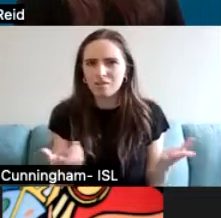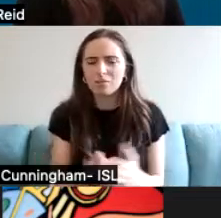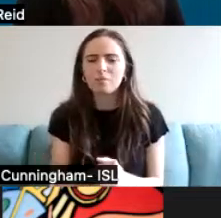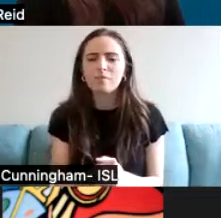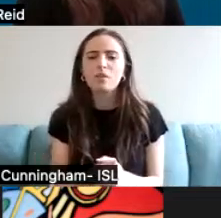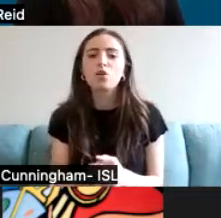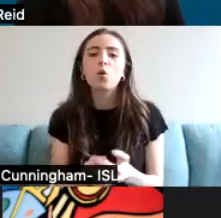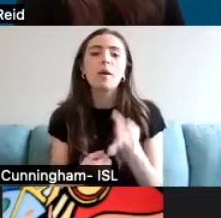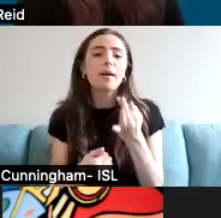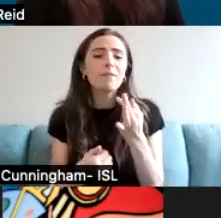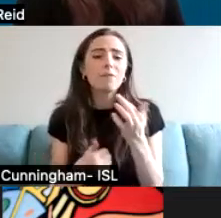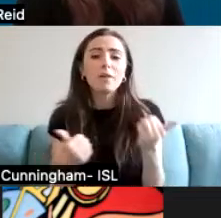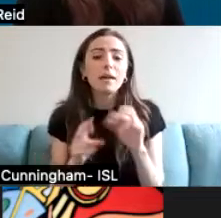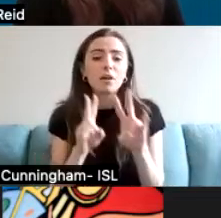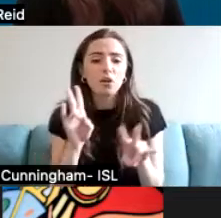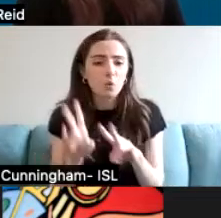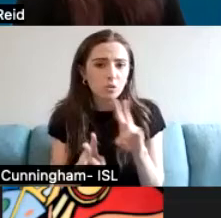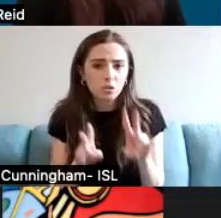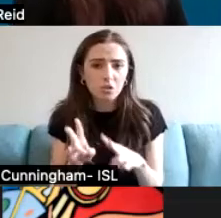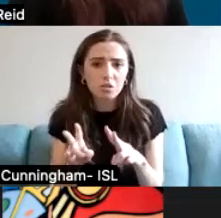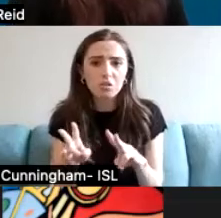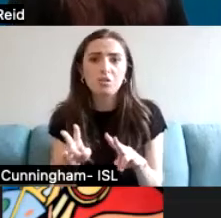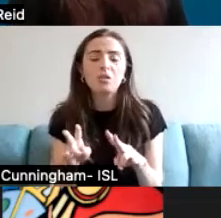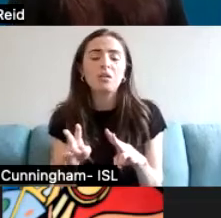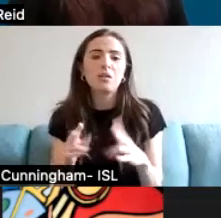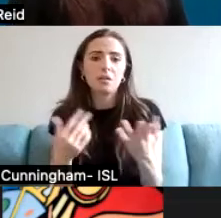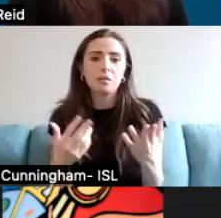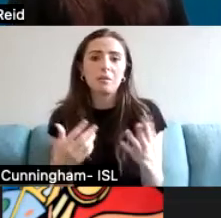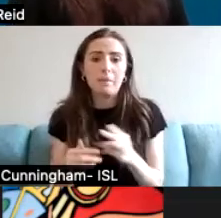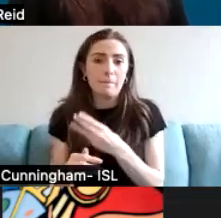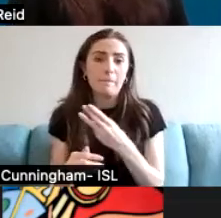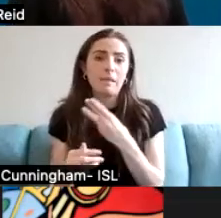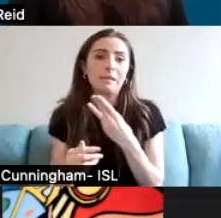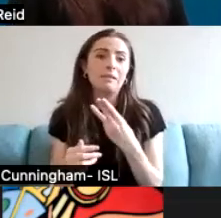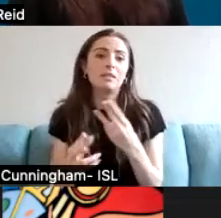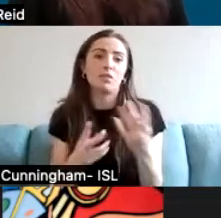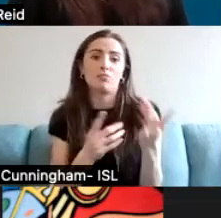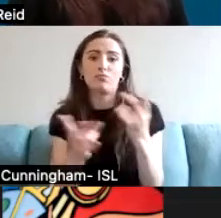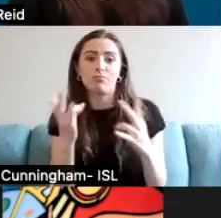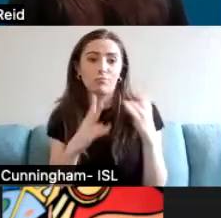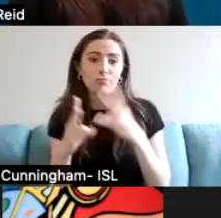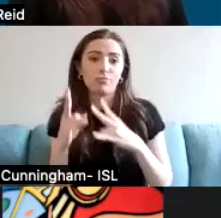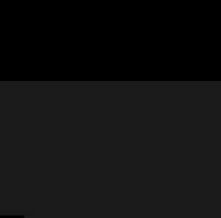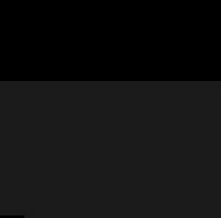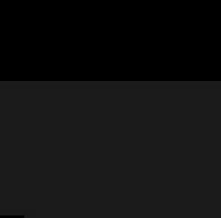by all means, throw them at me, and we'll try our best to answer them.